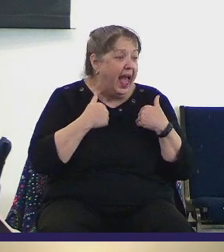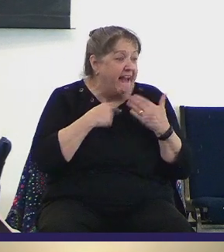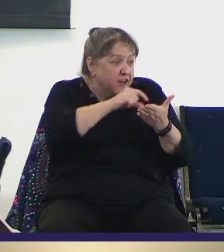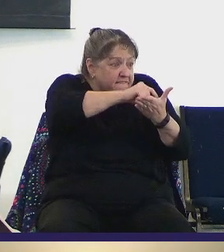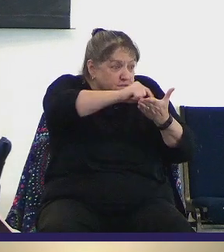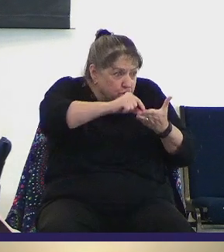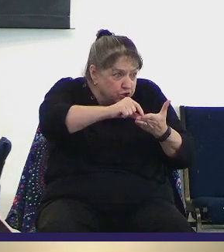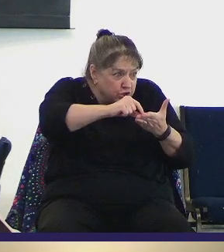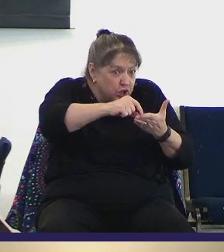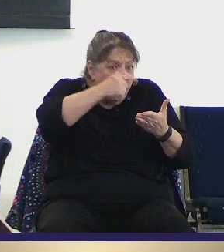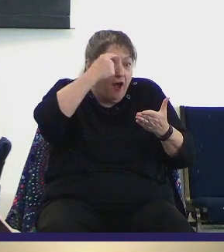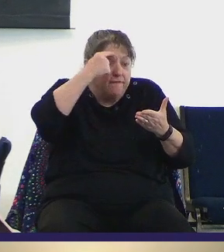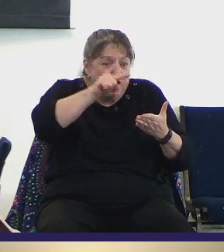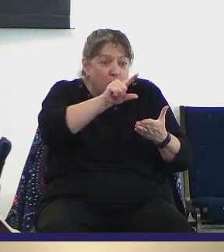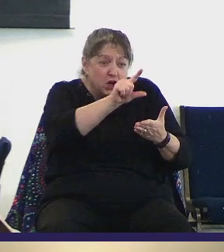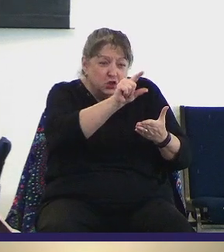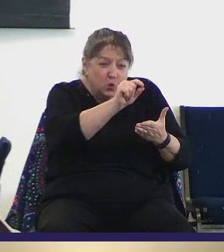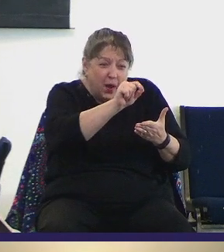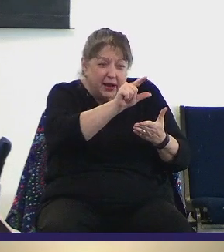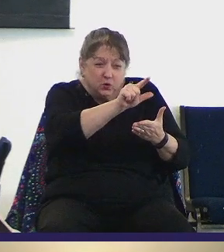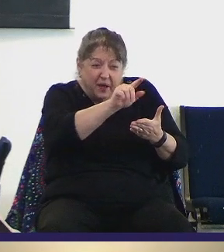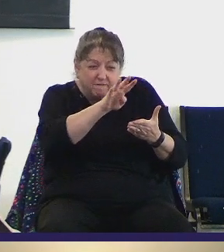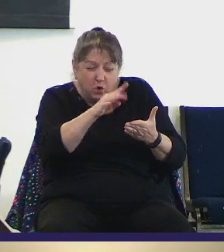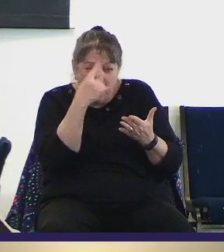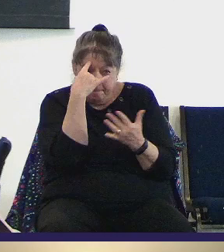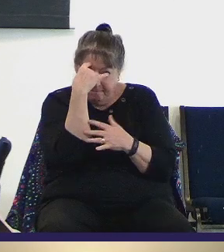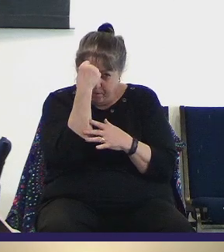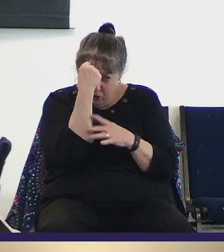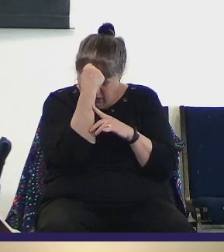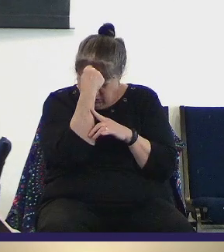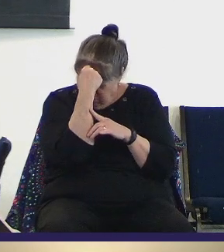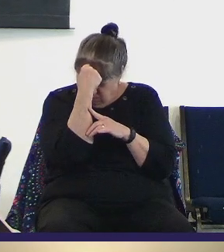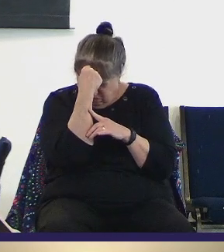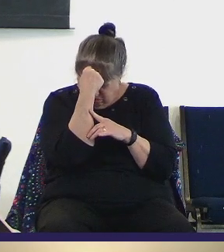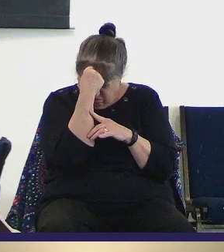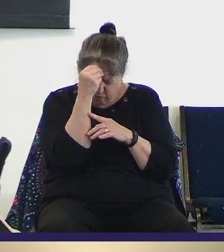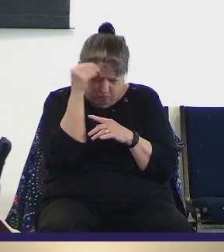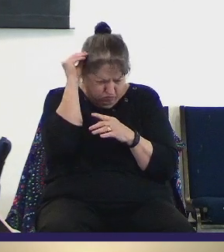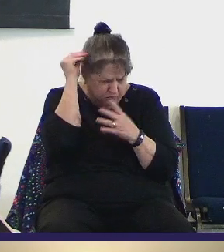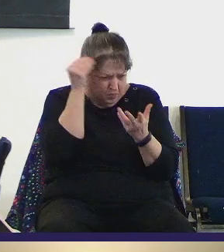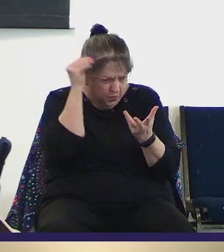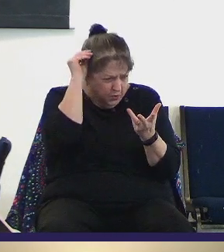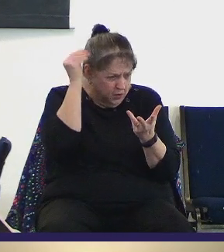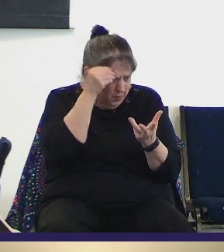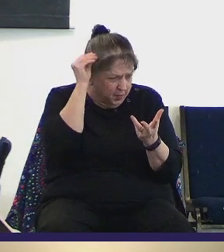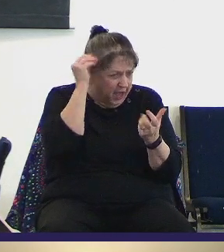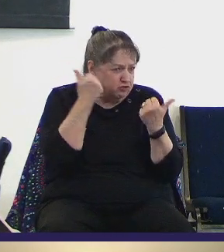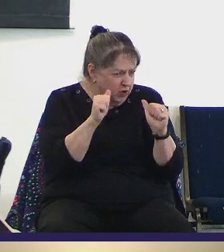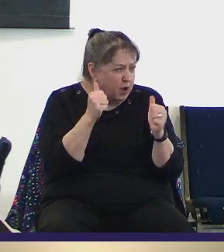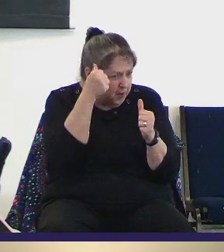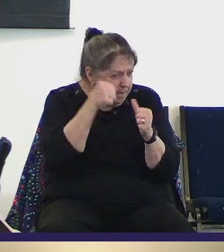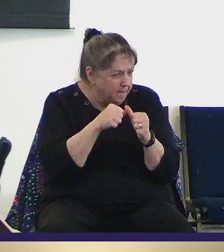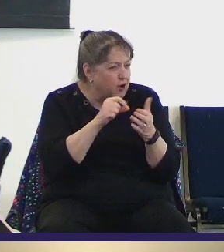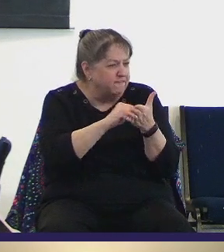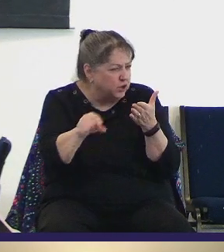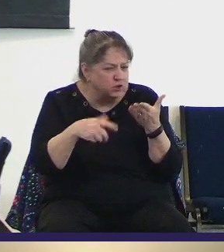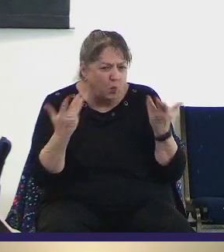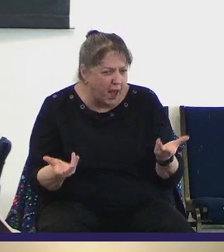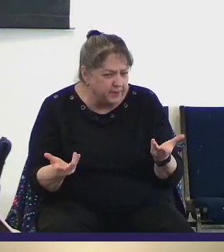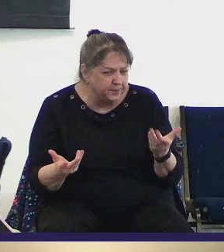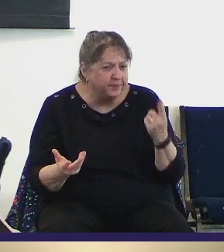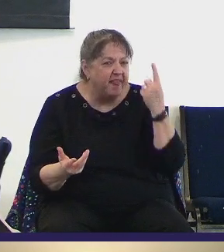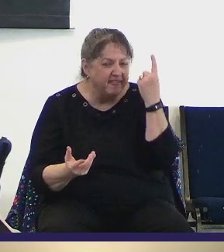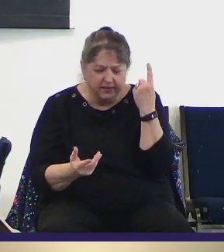of January and February, the first 2 months of 2024, and for the year as a whole, today I want us to look at these